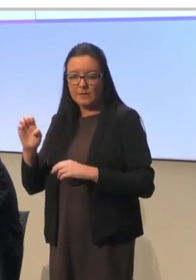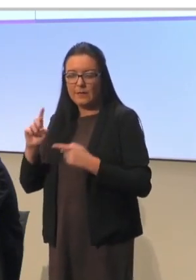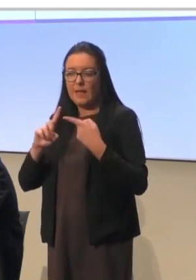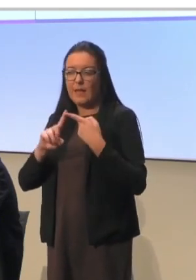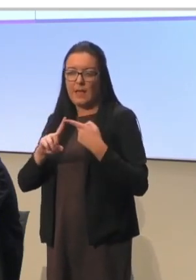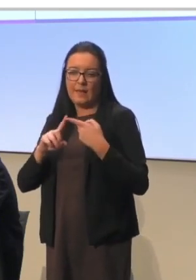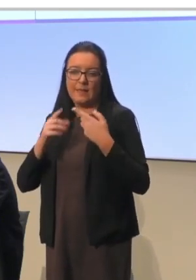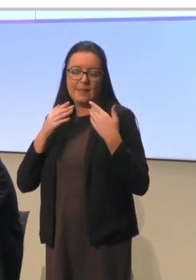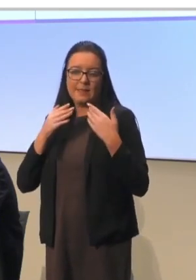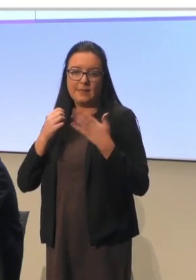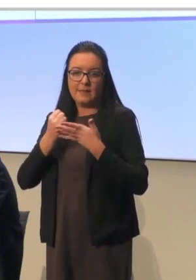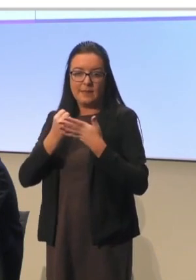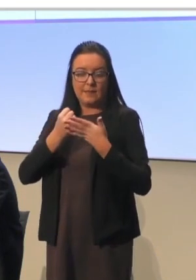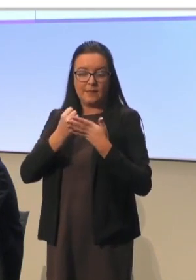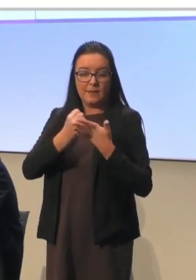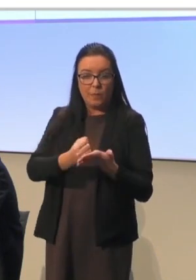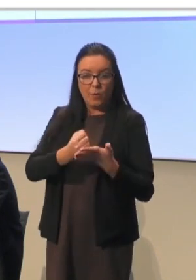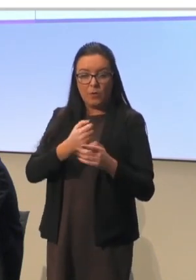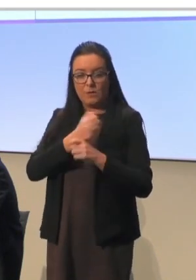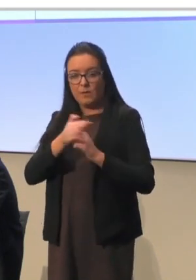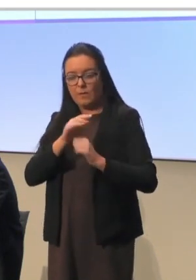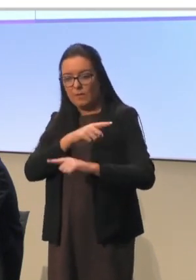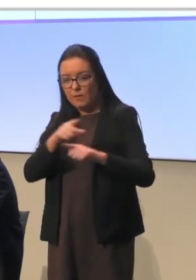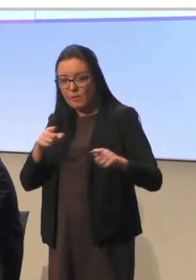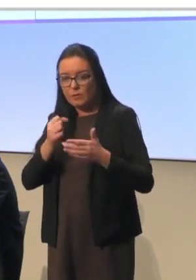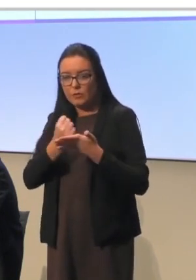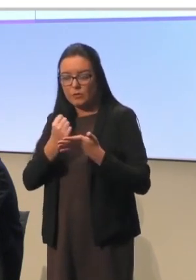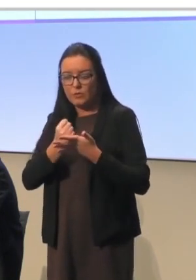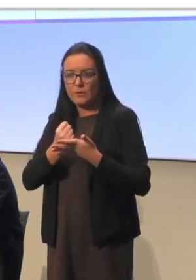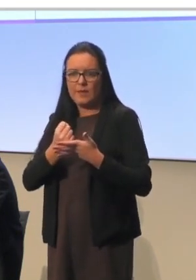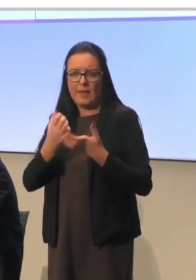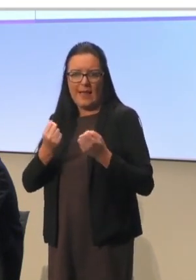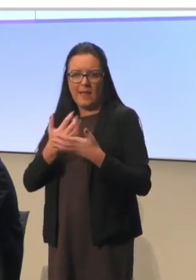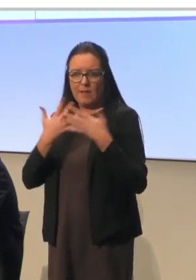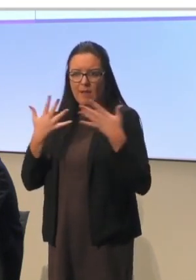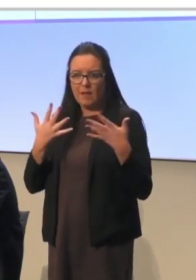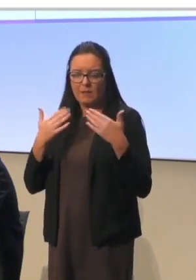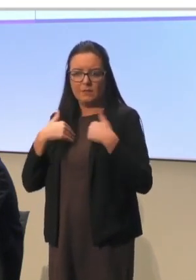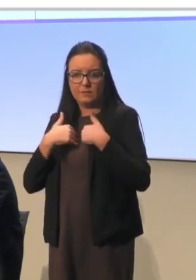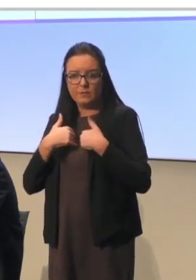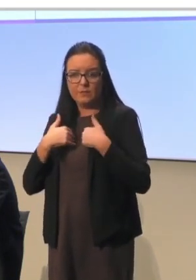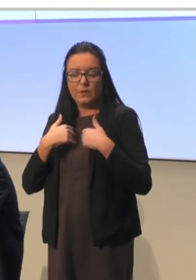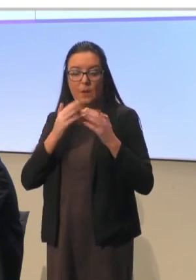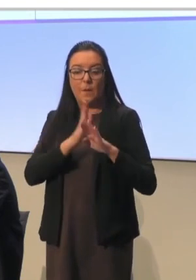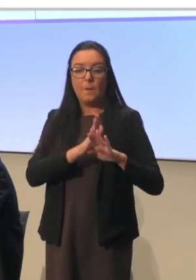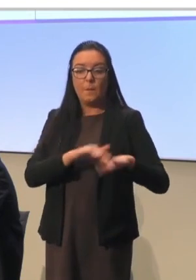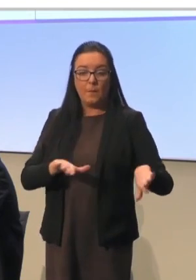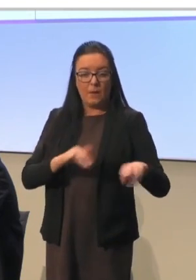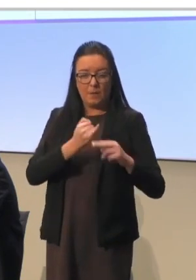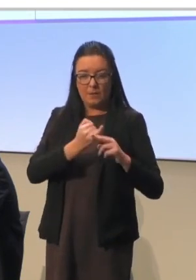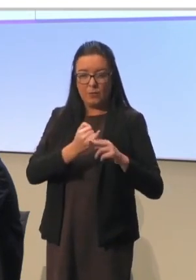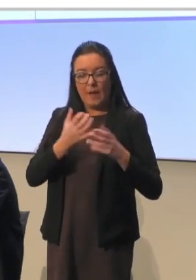therapy supports that I've talked about. A lot of sentiment around special schools still being designated as primary schools, the consequences